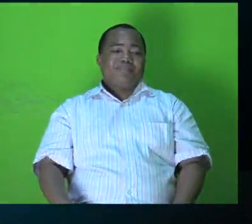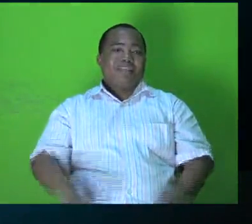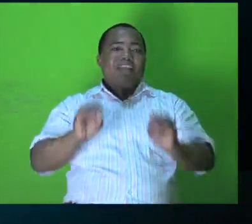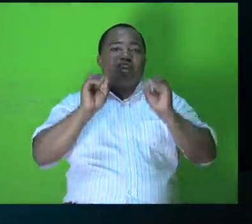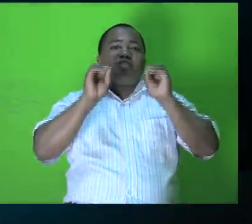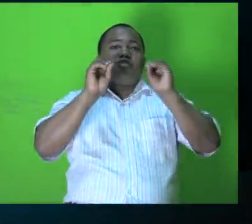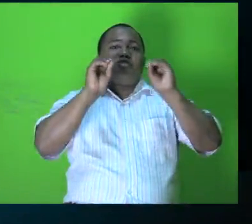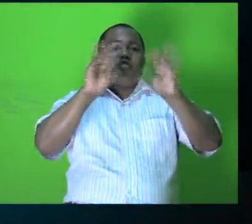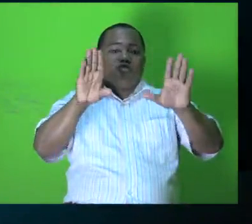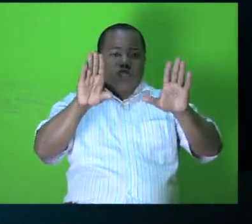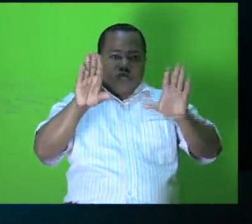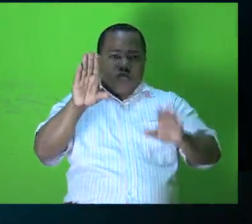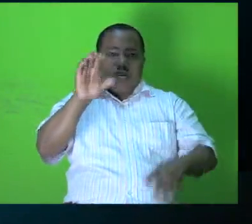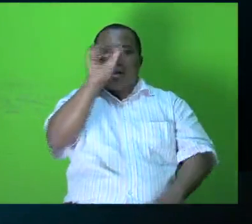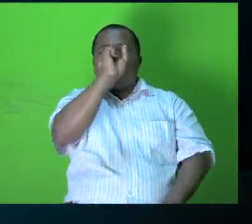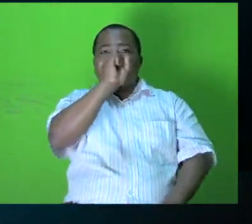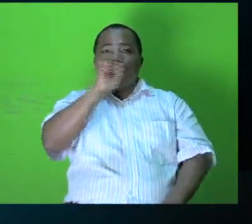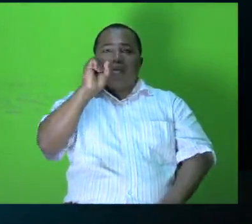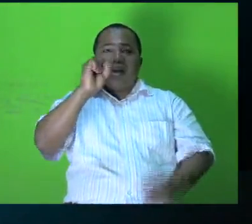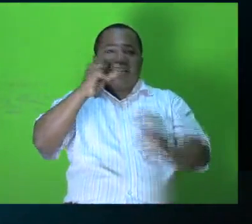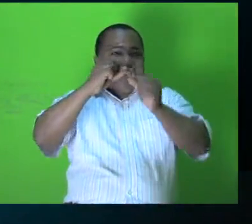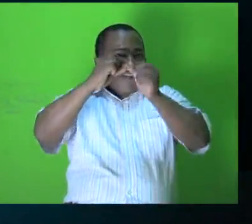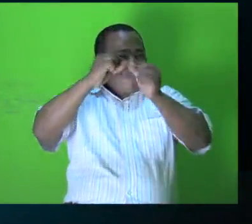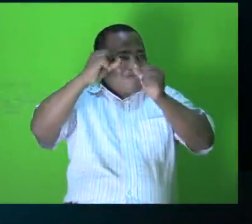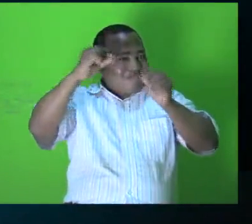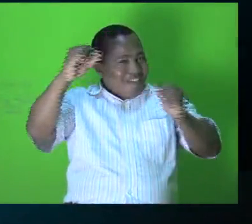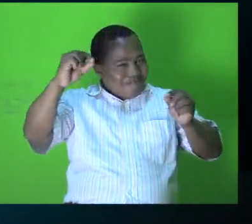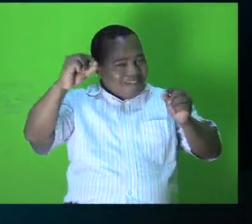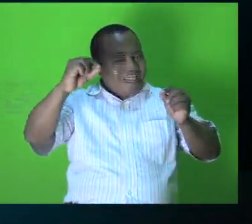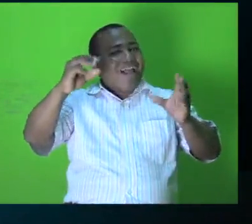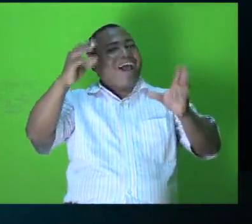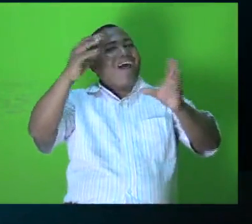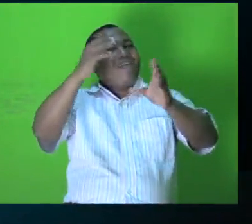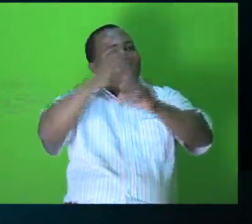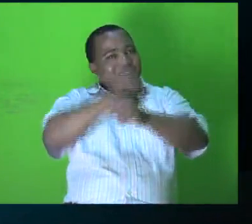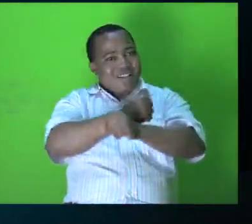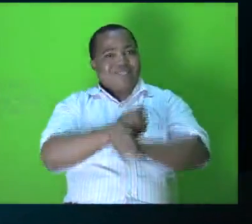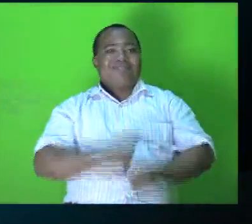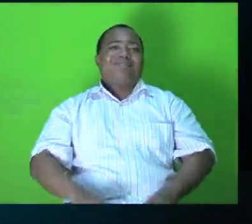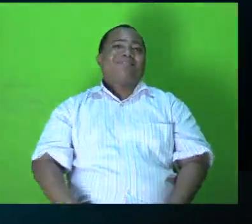New spindle fibers are formed.